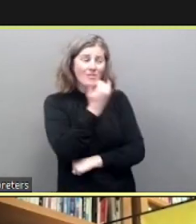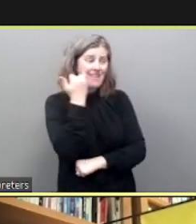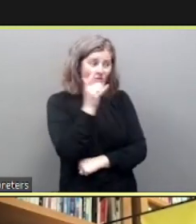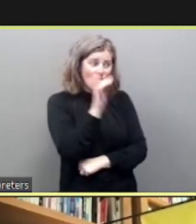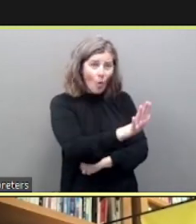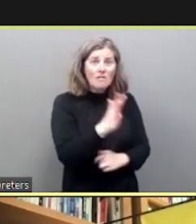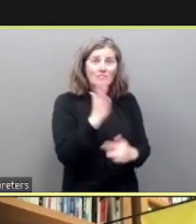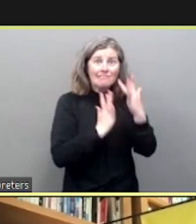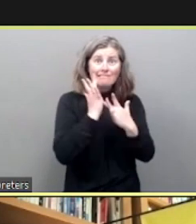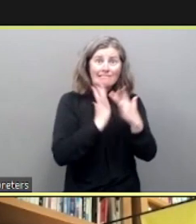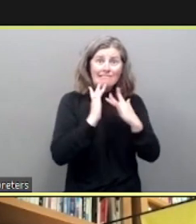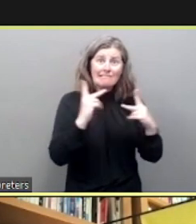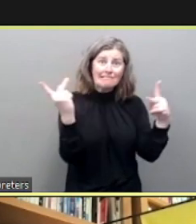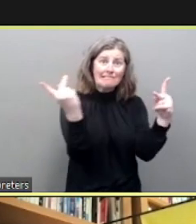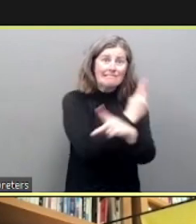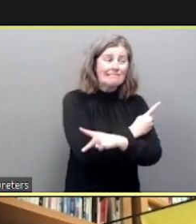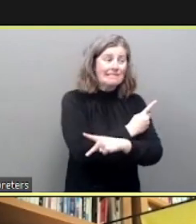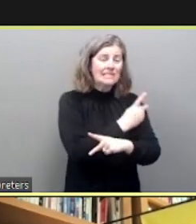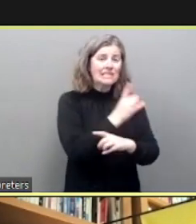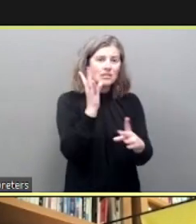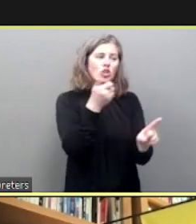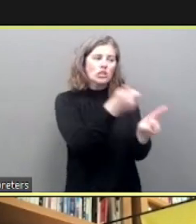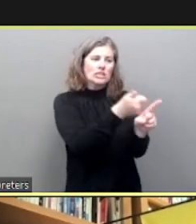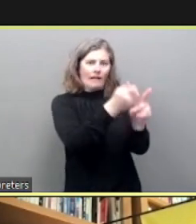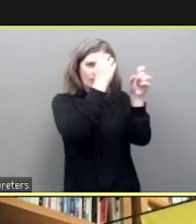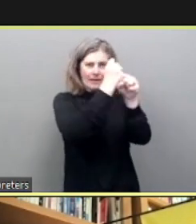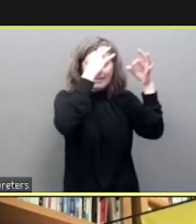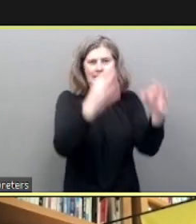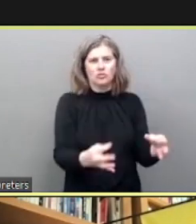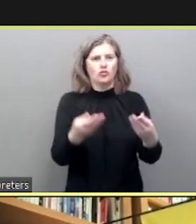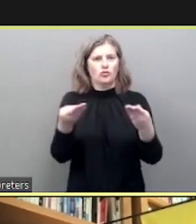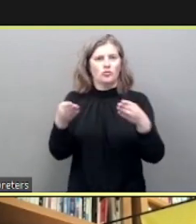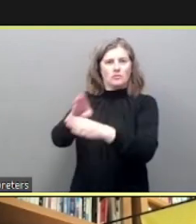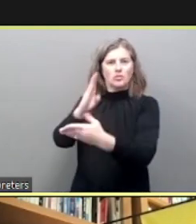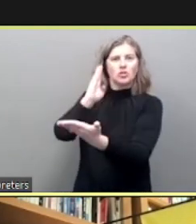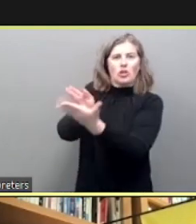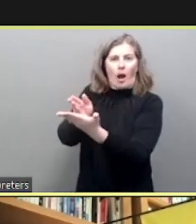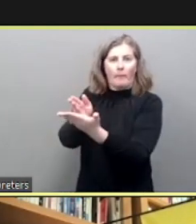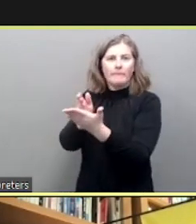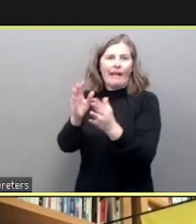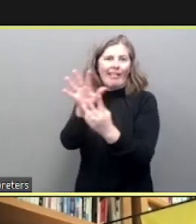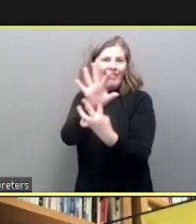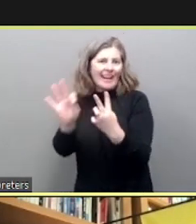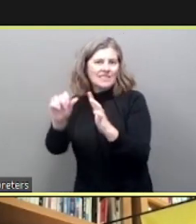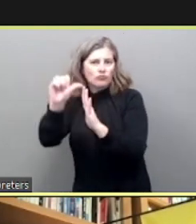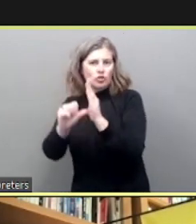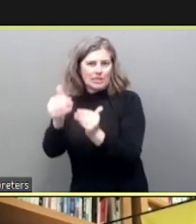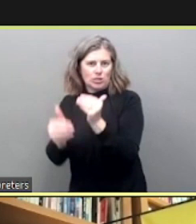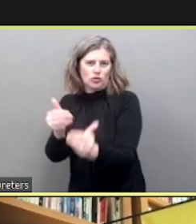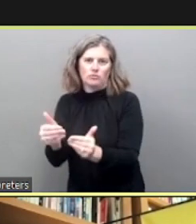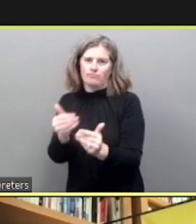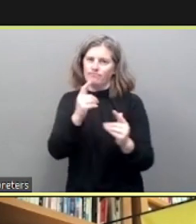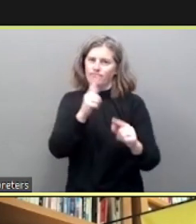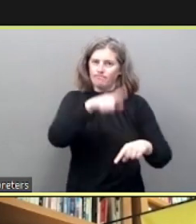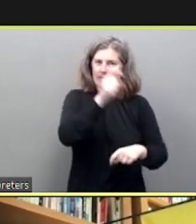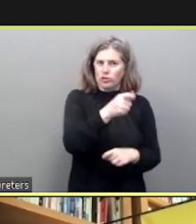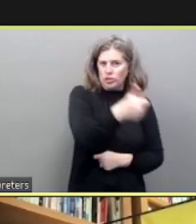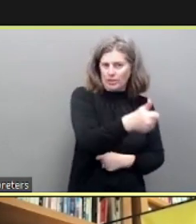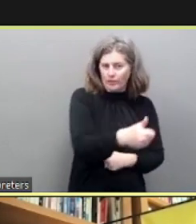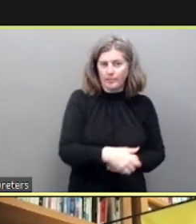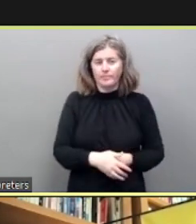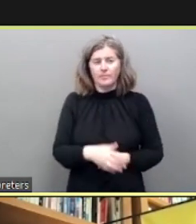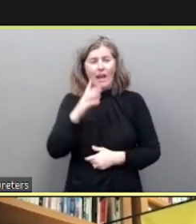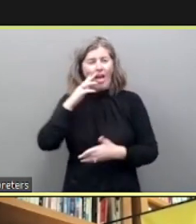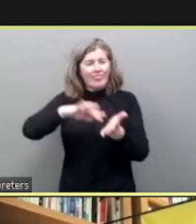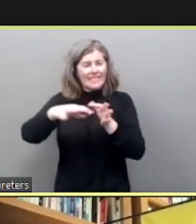where true care rationing is happening, then you have to suspend those. And the definition this